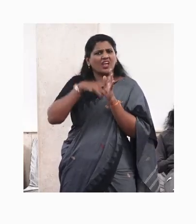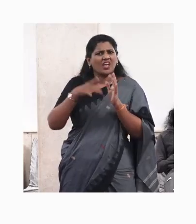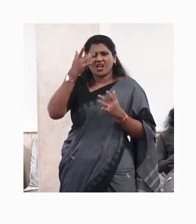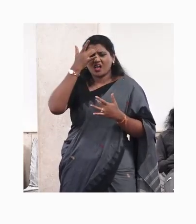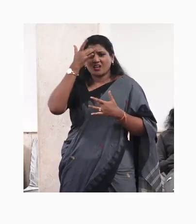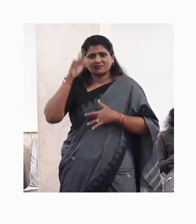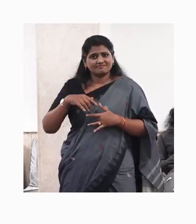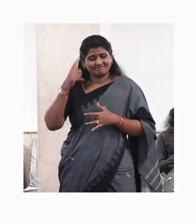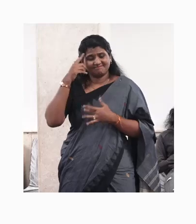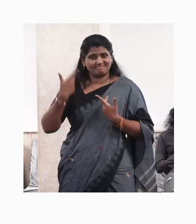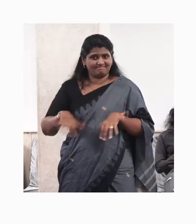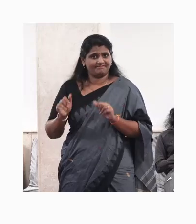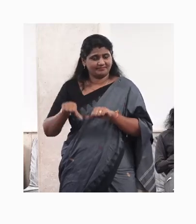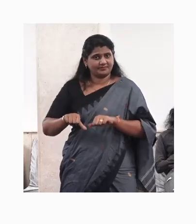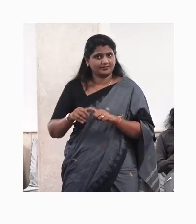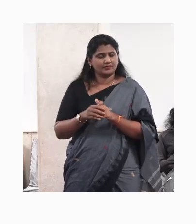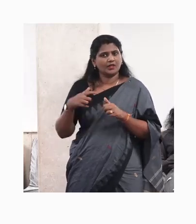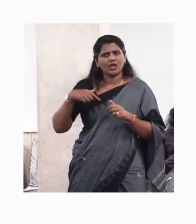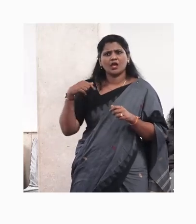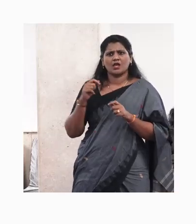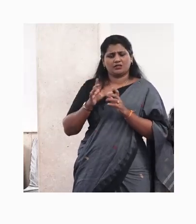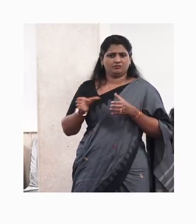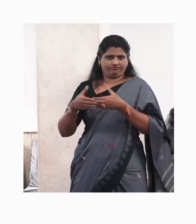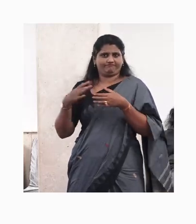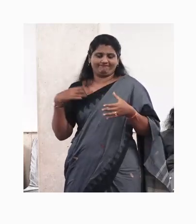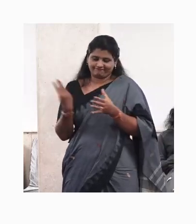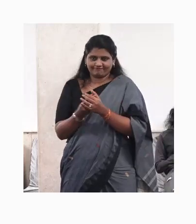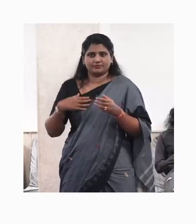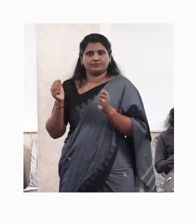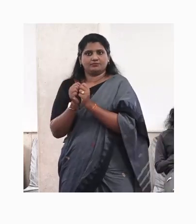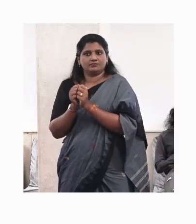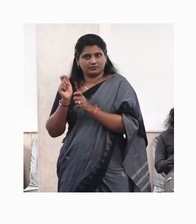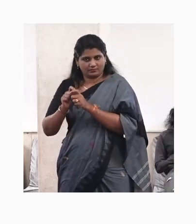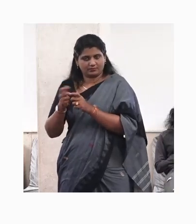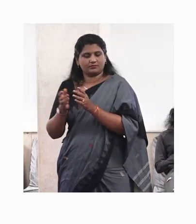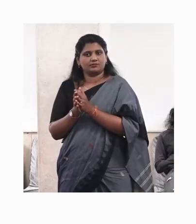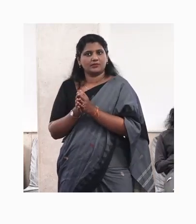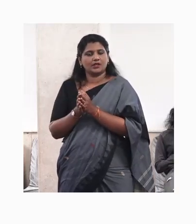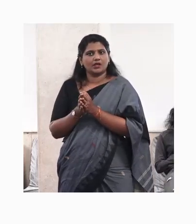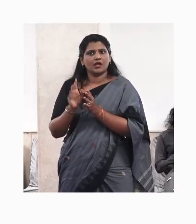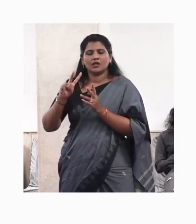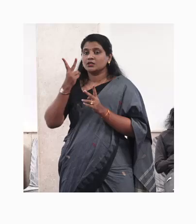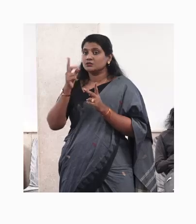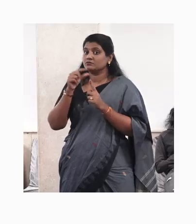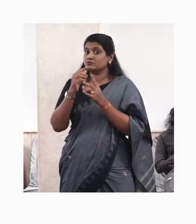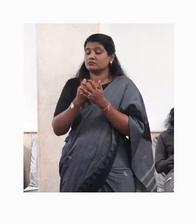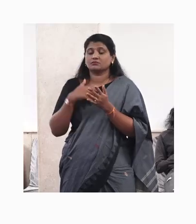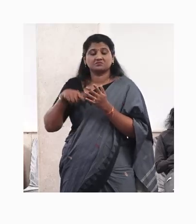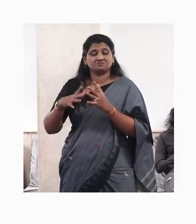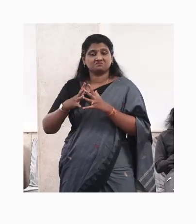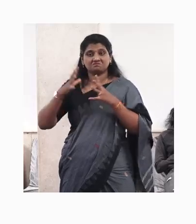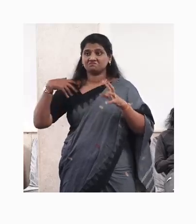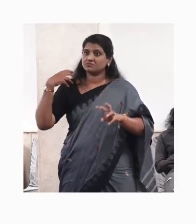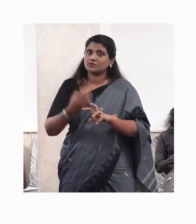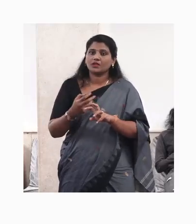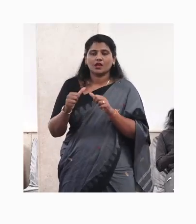also the group that we work with. I think two of the principles are extremely critical, and therefore people like